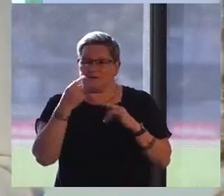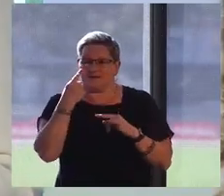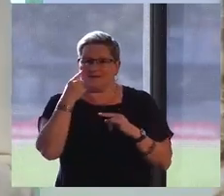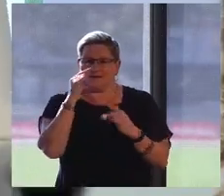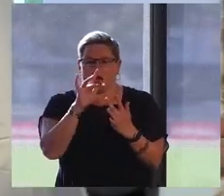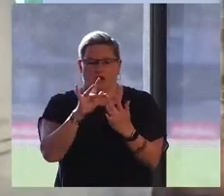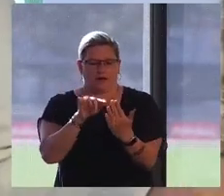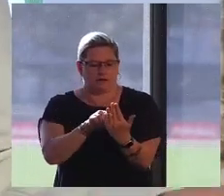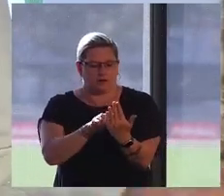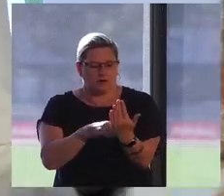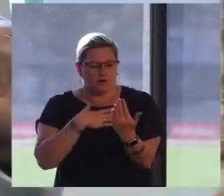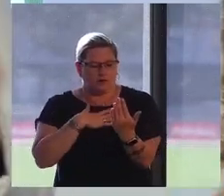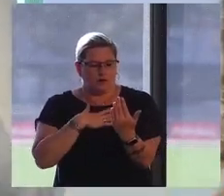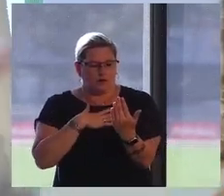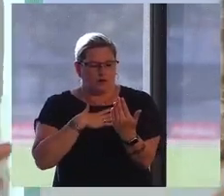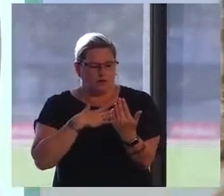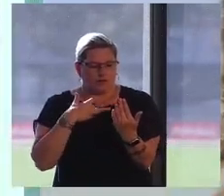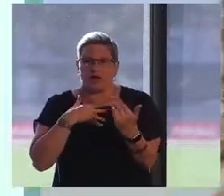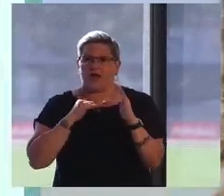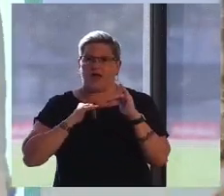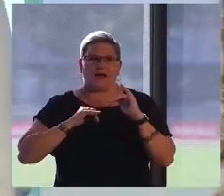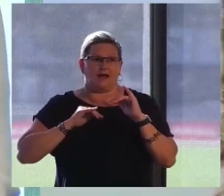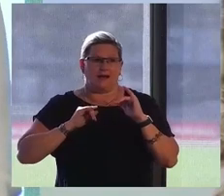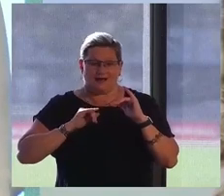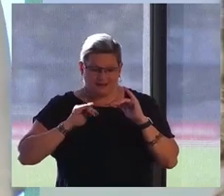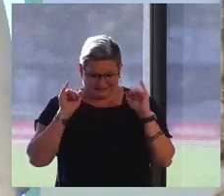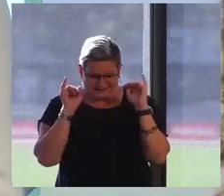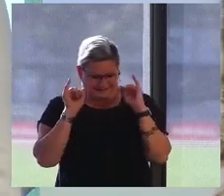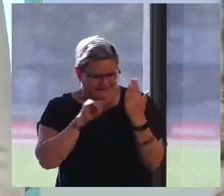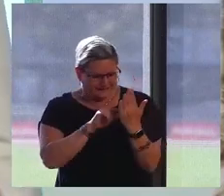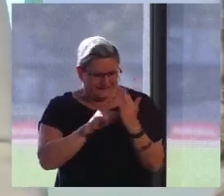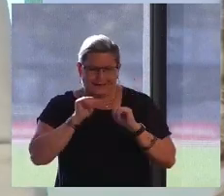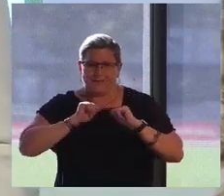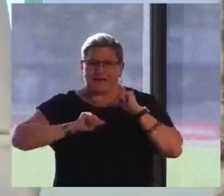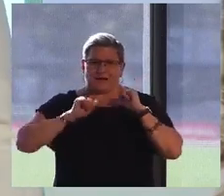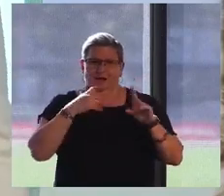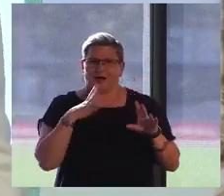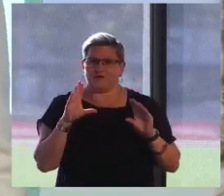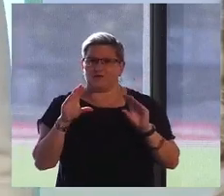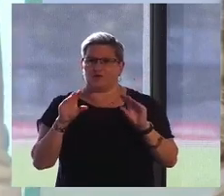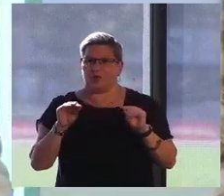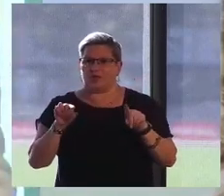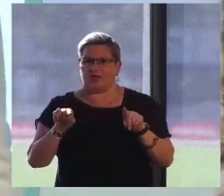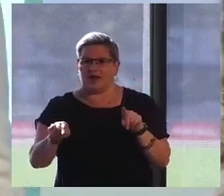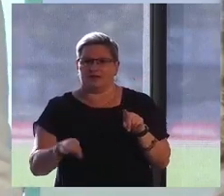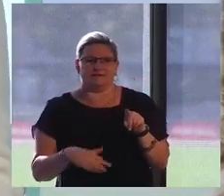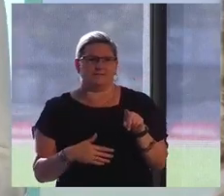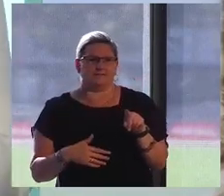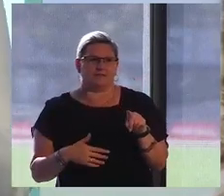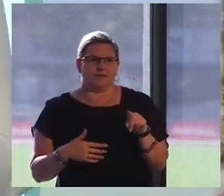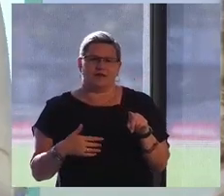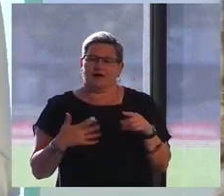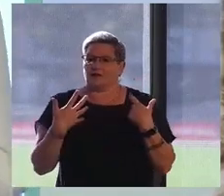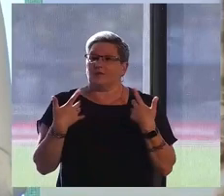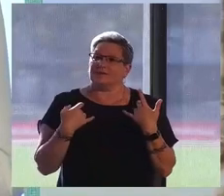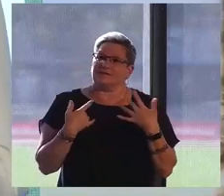to go into panic and go, well, we have to stop this. And I don't want to say the same thing in the answer to every question, but